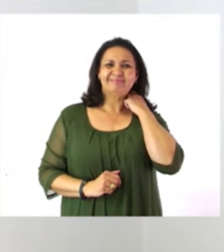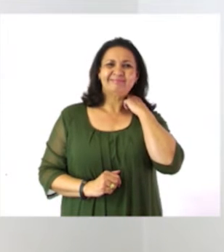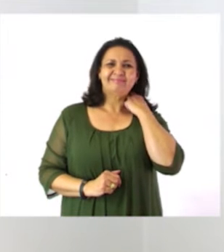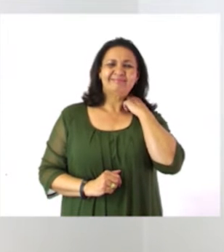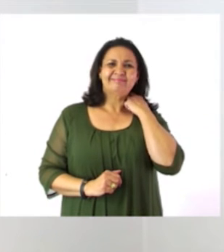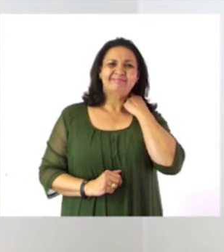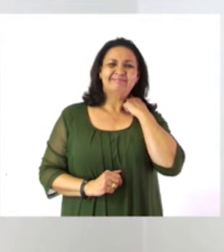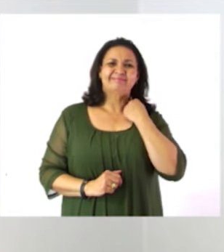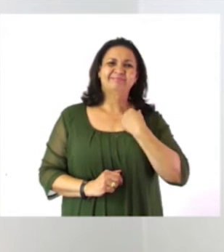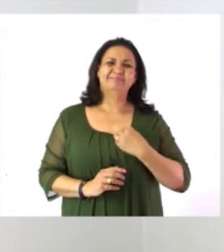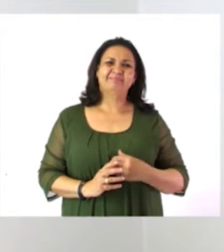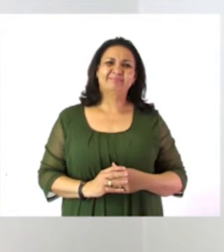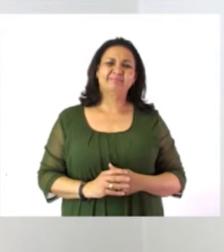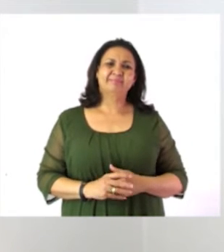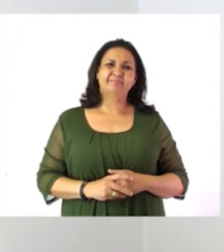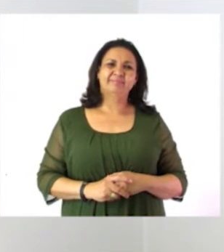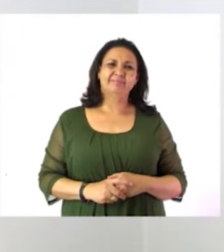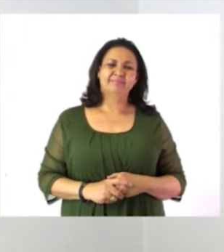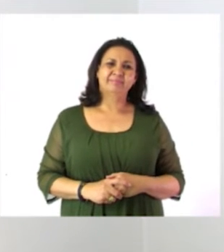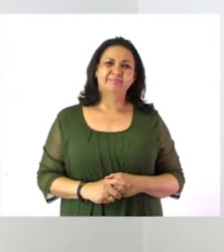Can you look nicely? Is this a sad face?